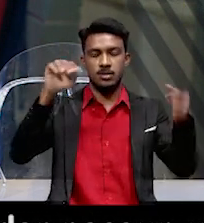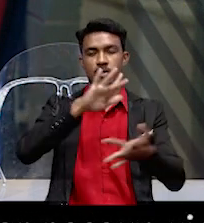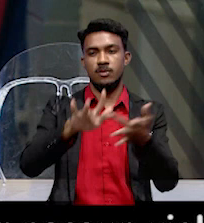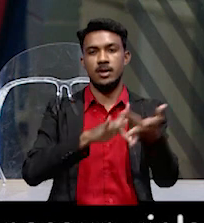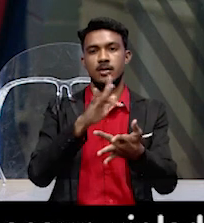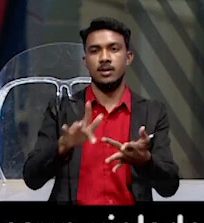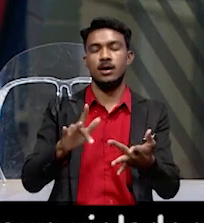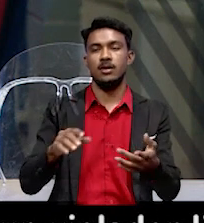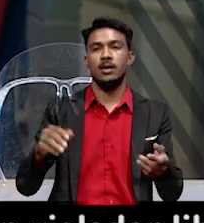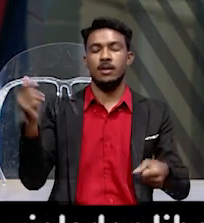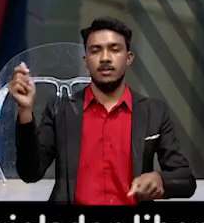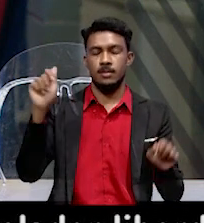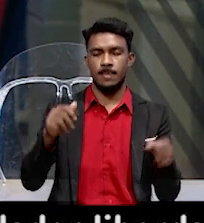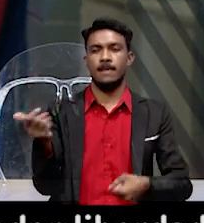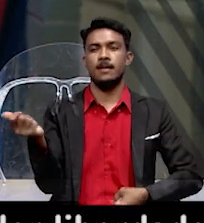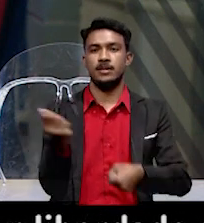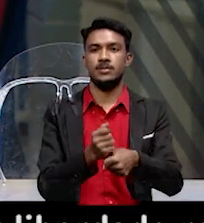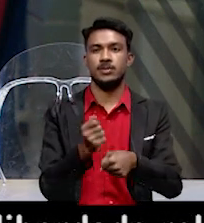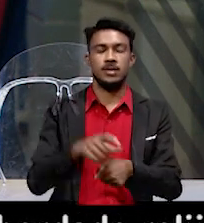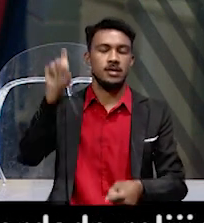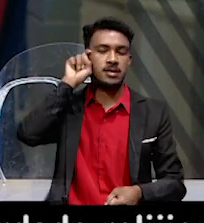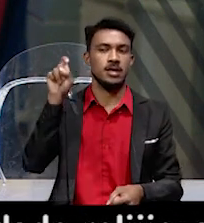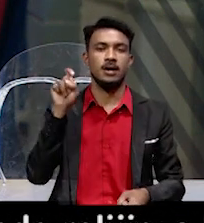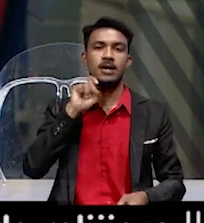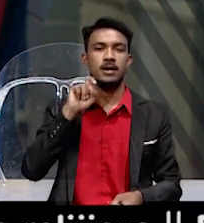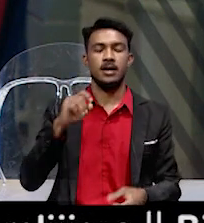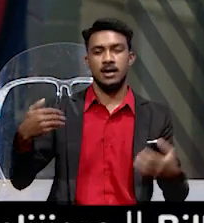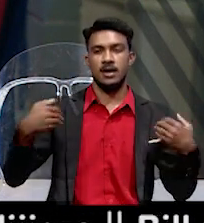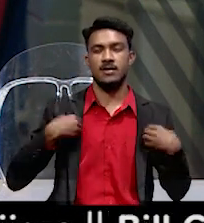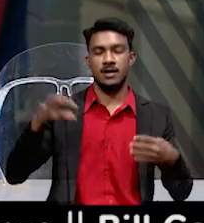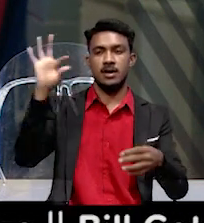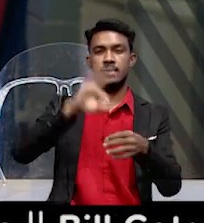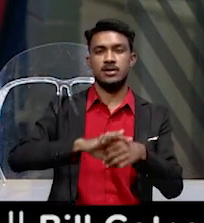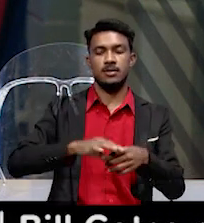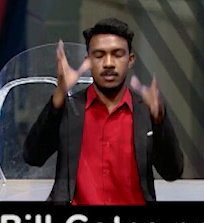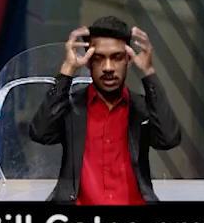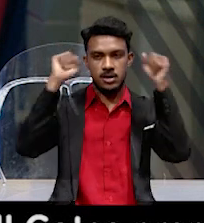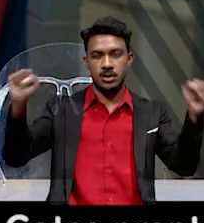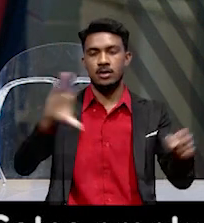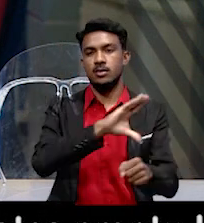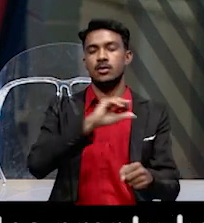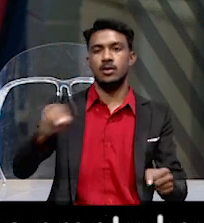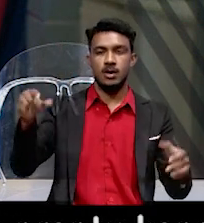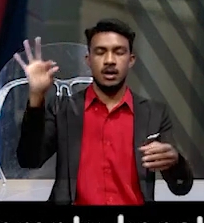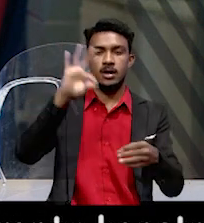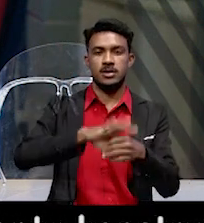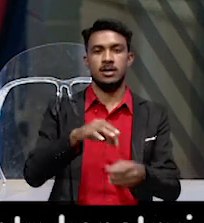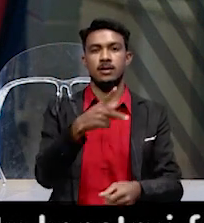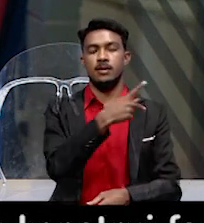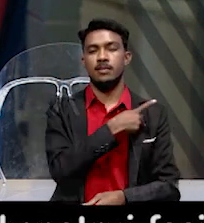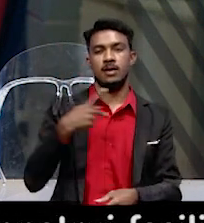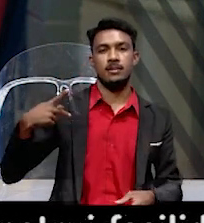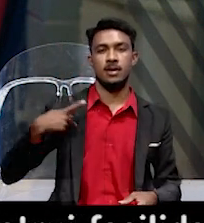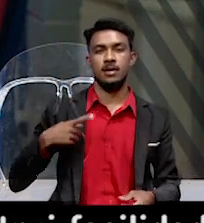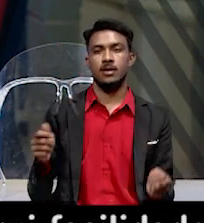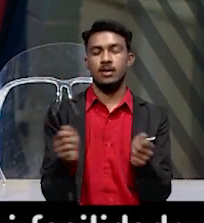atu apoiu lider nasional Kay Rala Xanana Gusmão ia Eleisaun Prezidensiál no Eleisaun Parlamentár. Hoida ne, eru